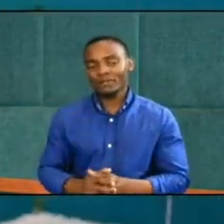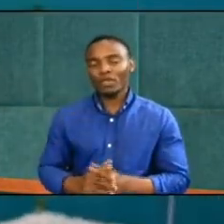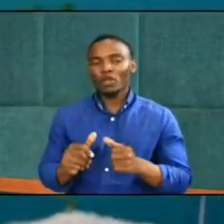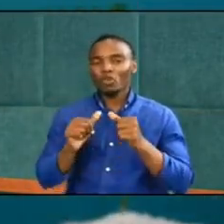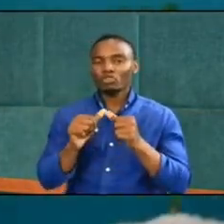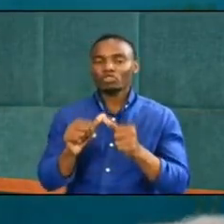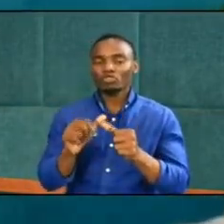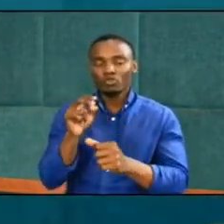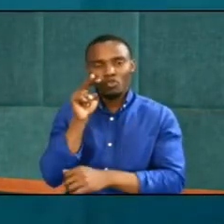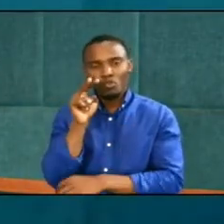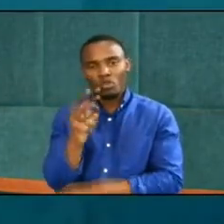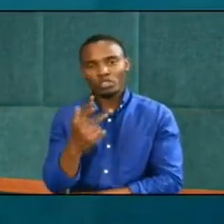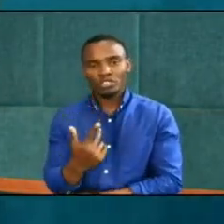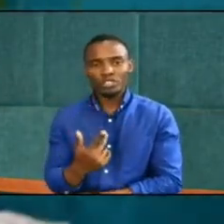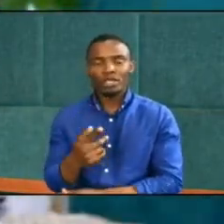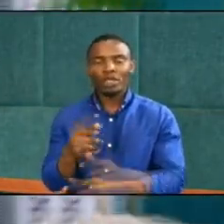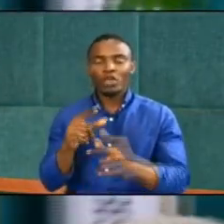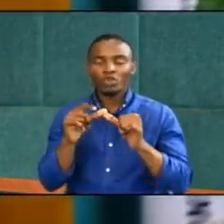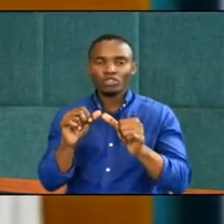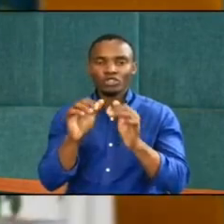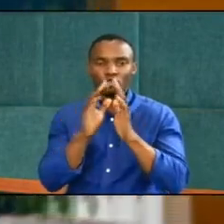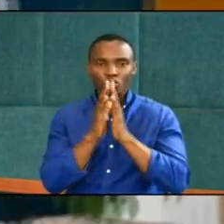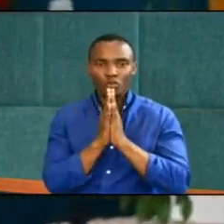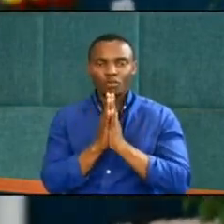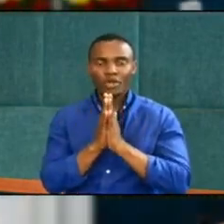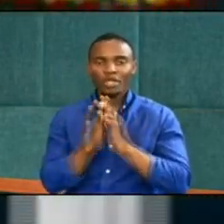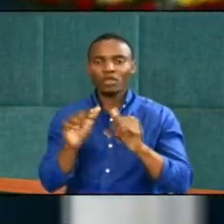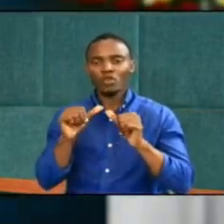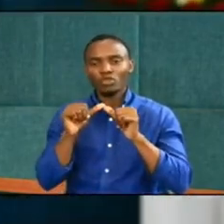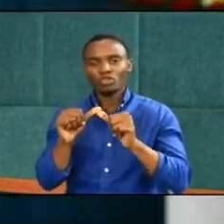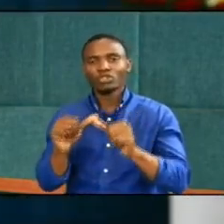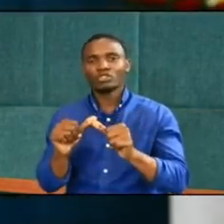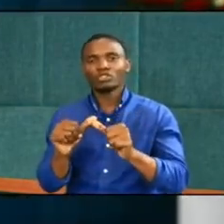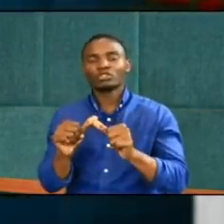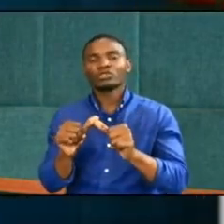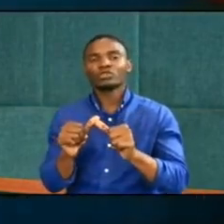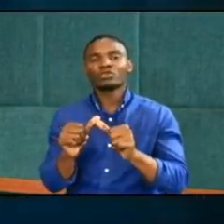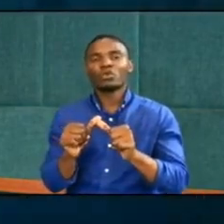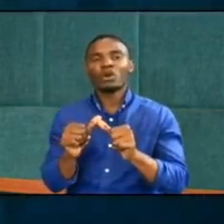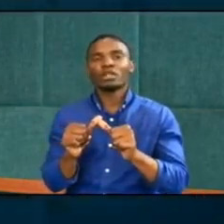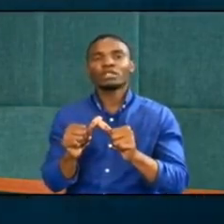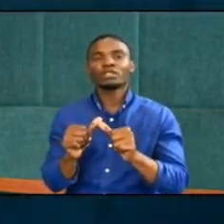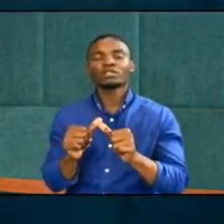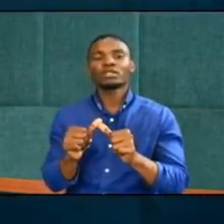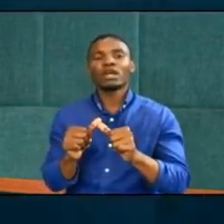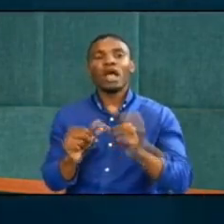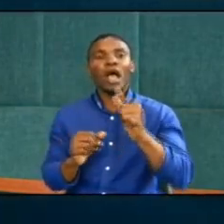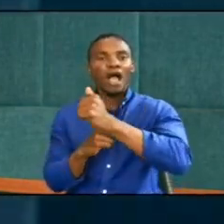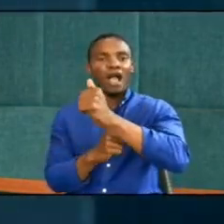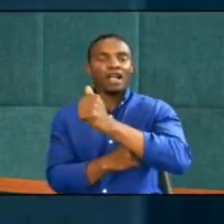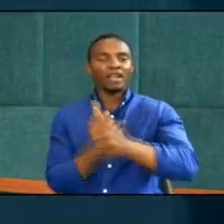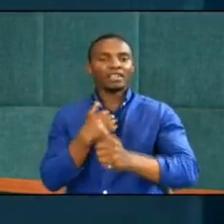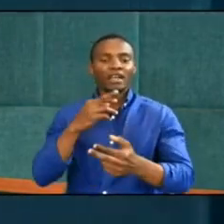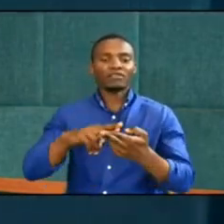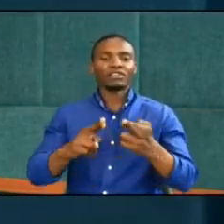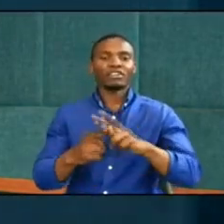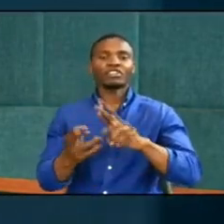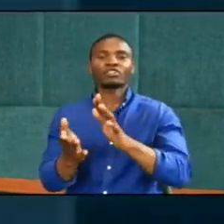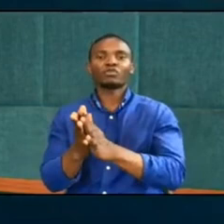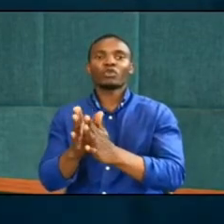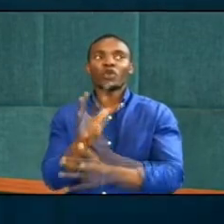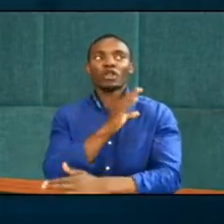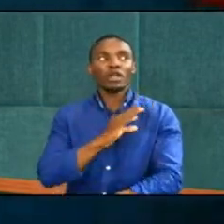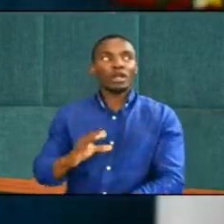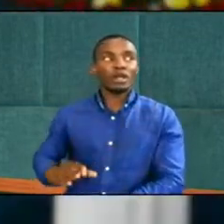watching, keep praying, keep alert, keep fast, keep anchored, have a relationship with Christ,